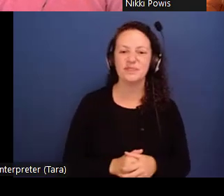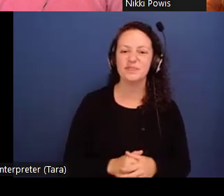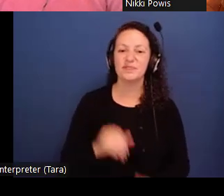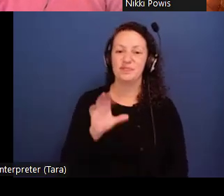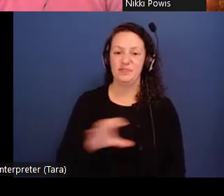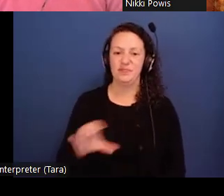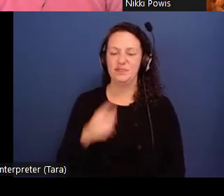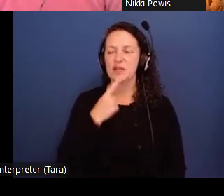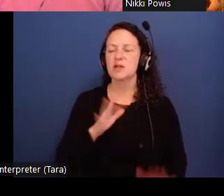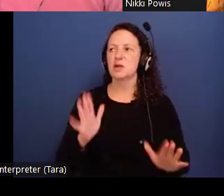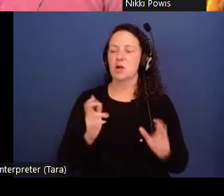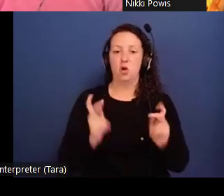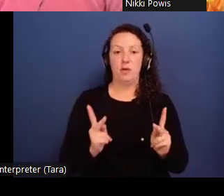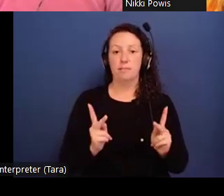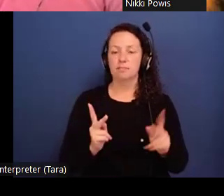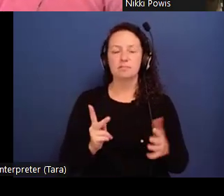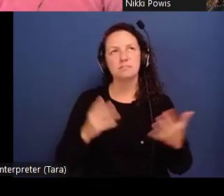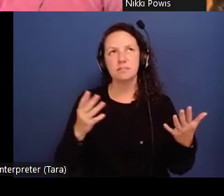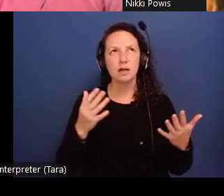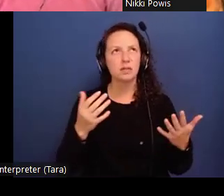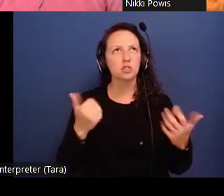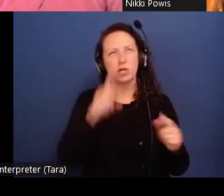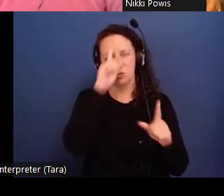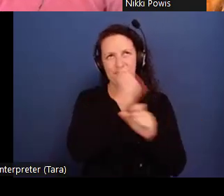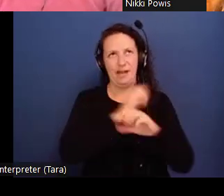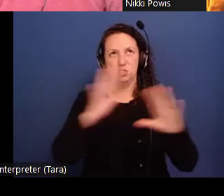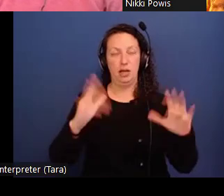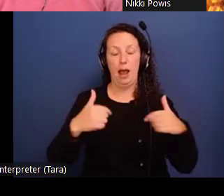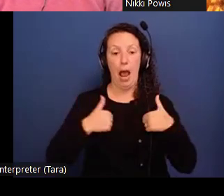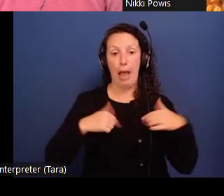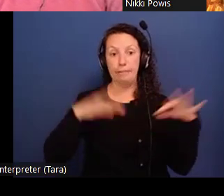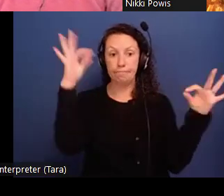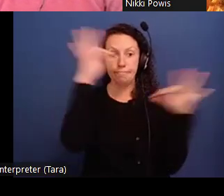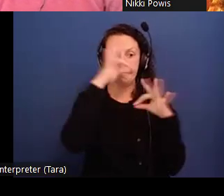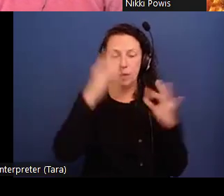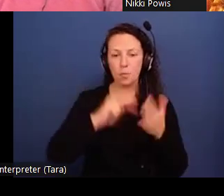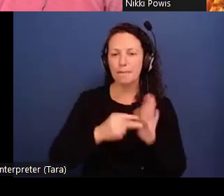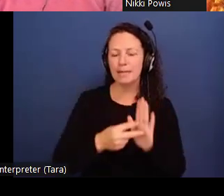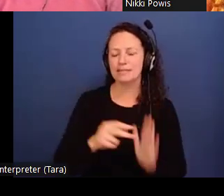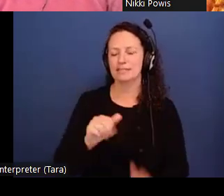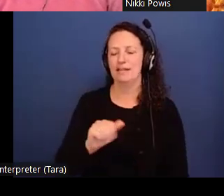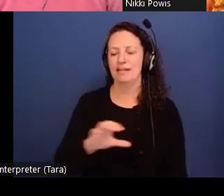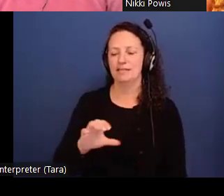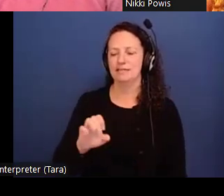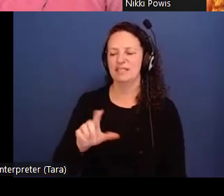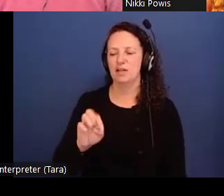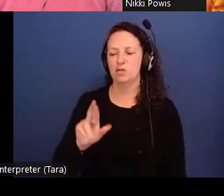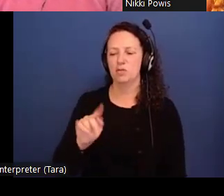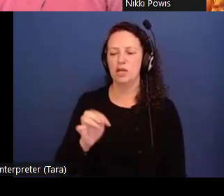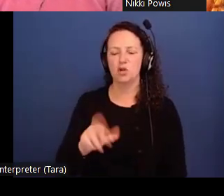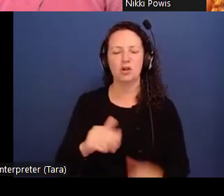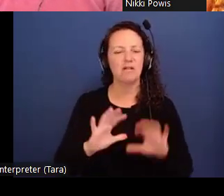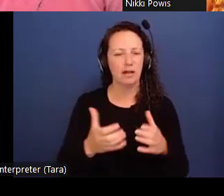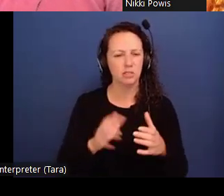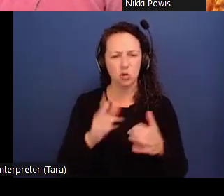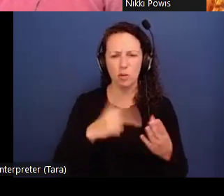pretend for a second that I have no concept of what exactly an accelerator class or program is, could you give me